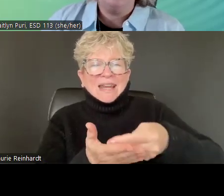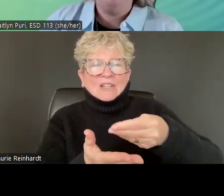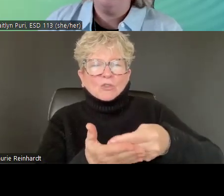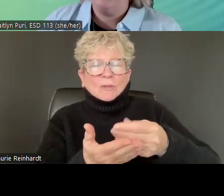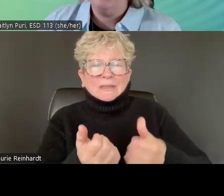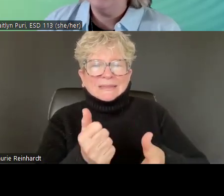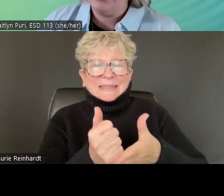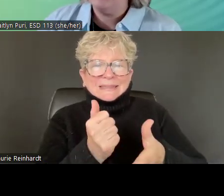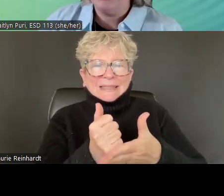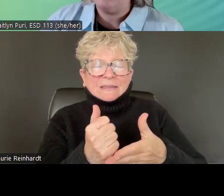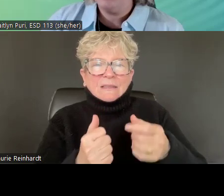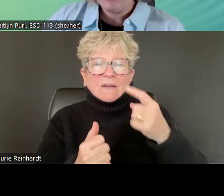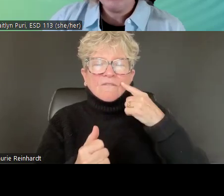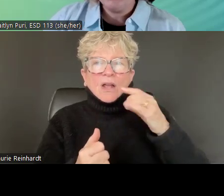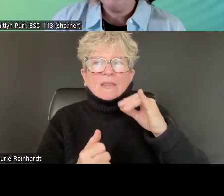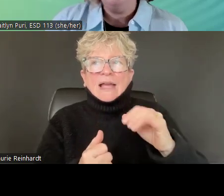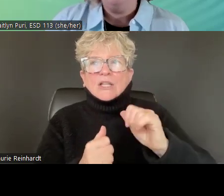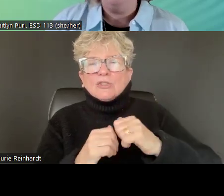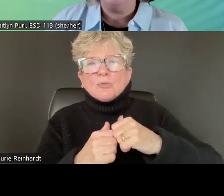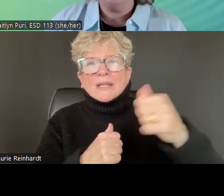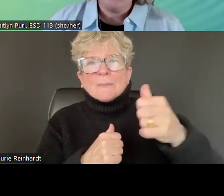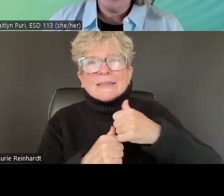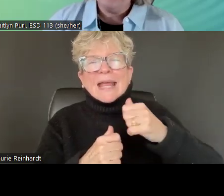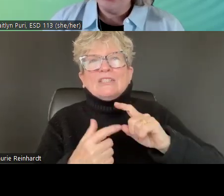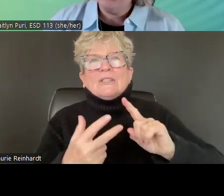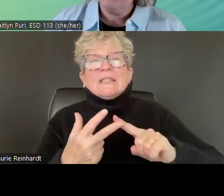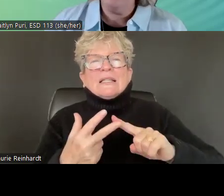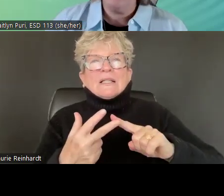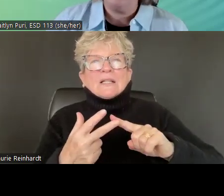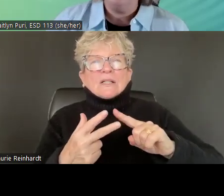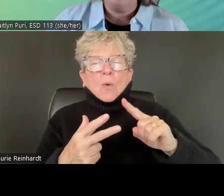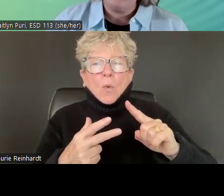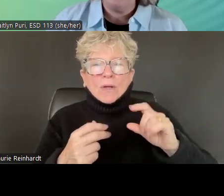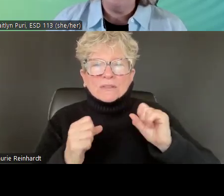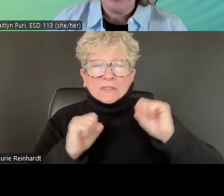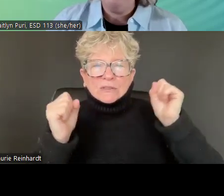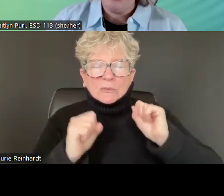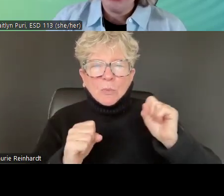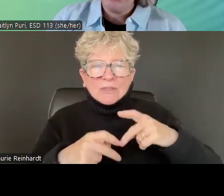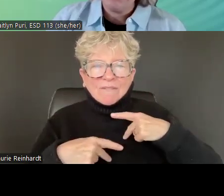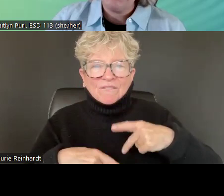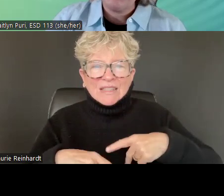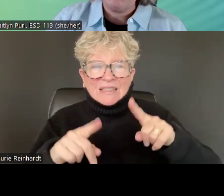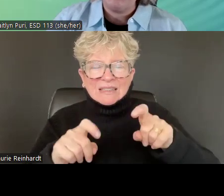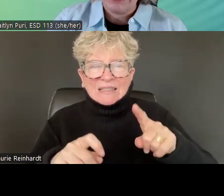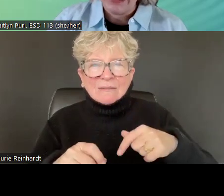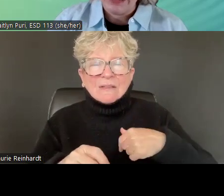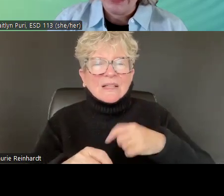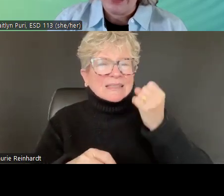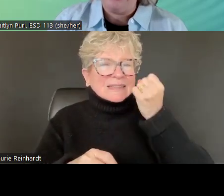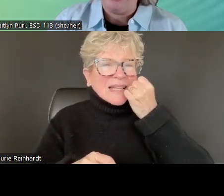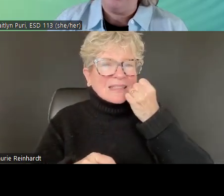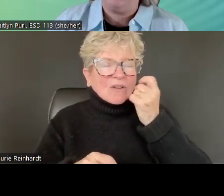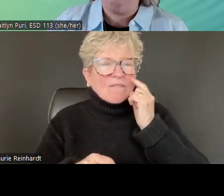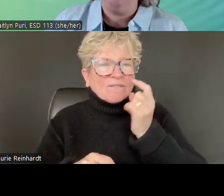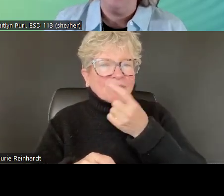is for things like transportation or sports physicals, dental and vision assistance, things